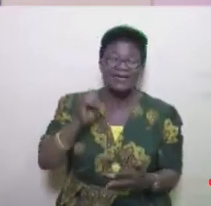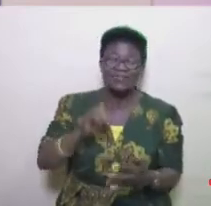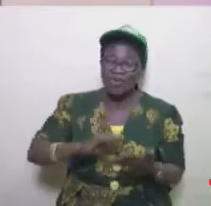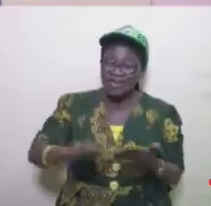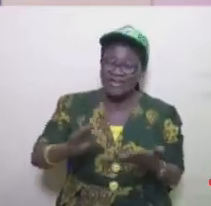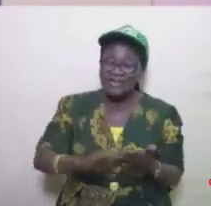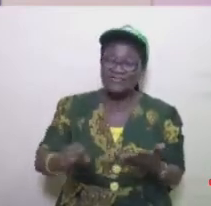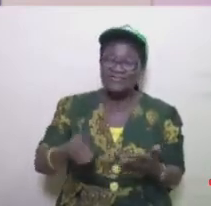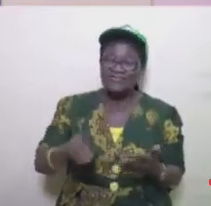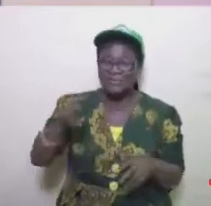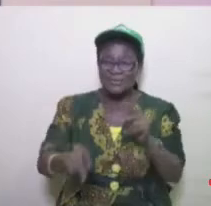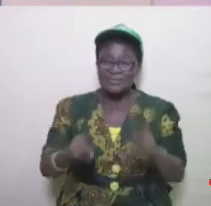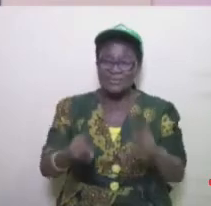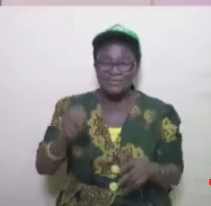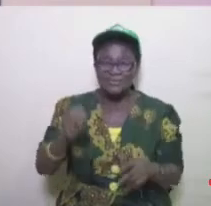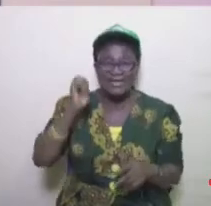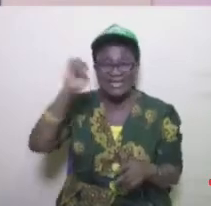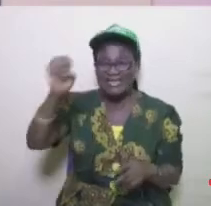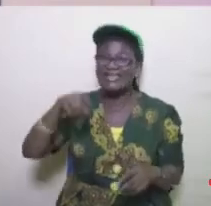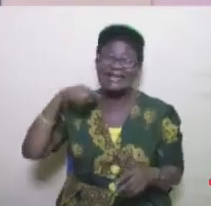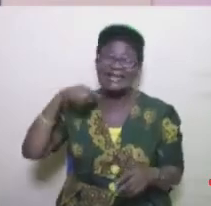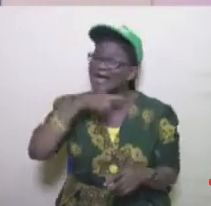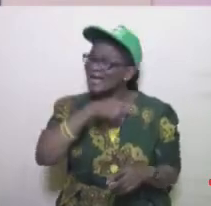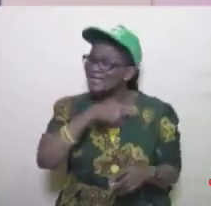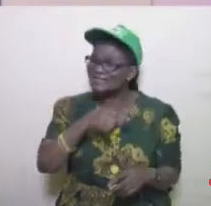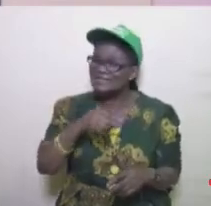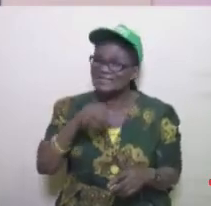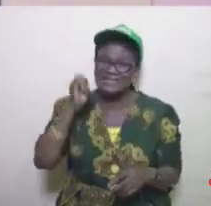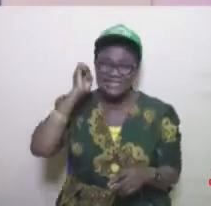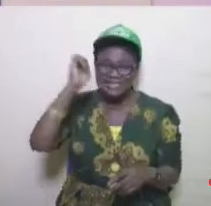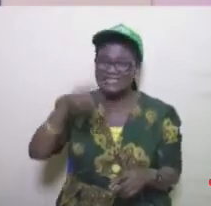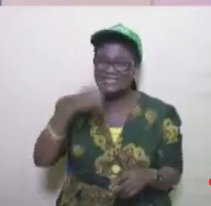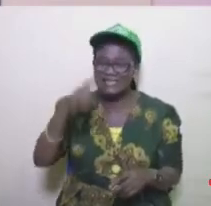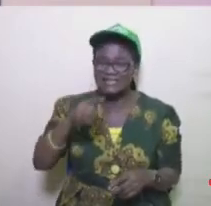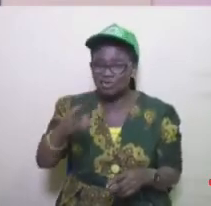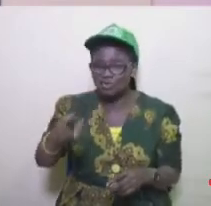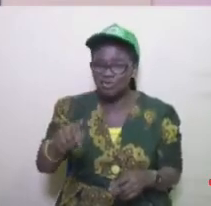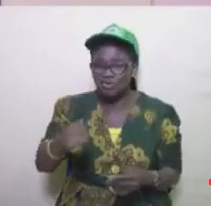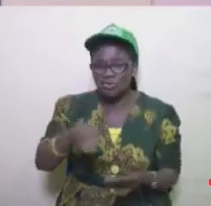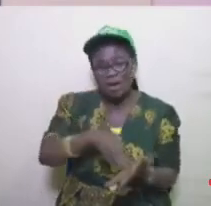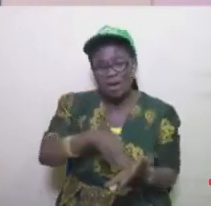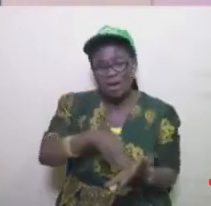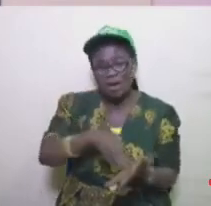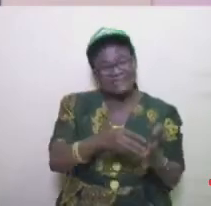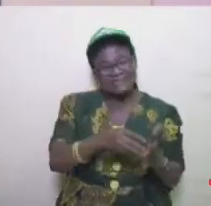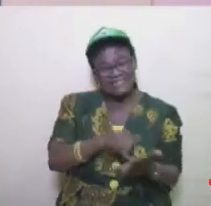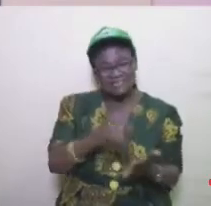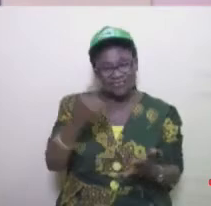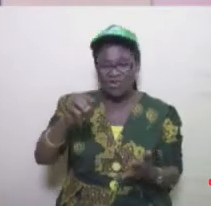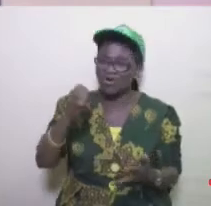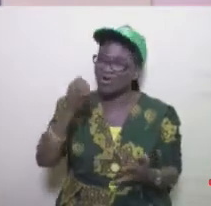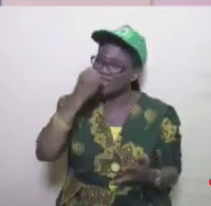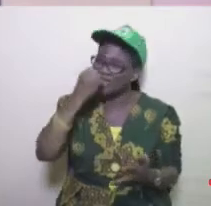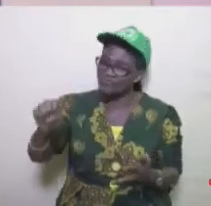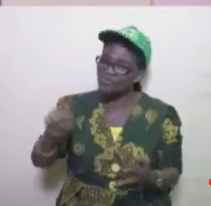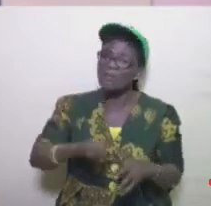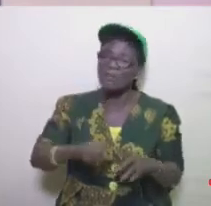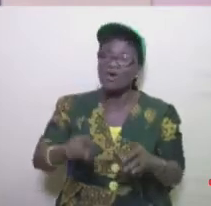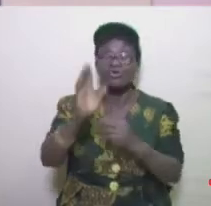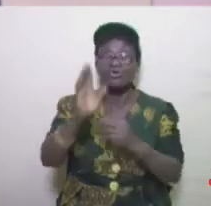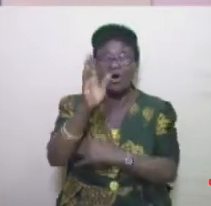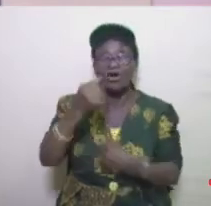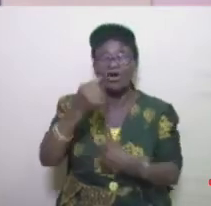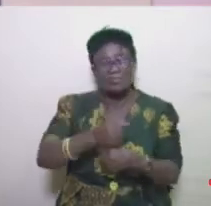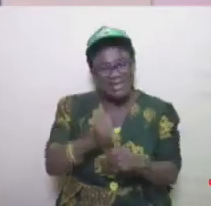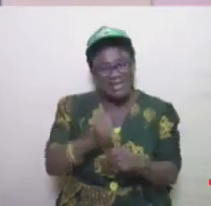He laughed. He said, you meant it for evil, but God meant it for good, to